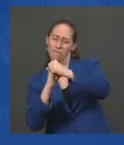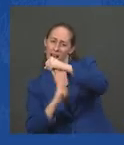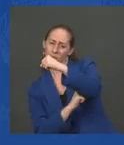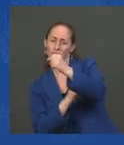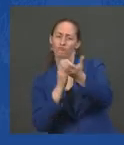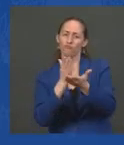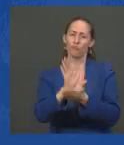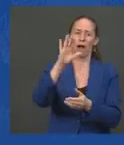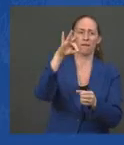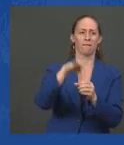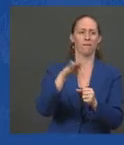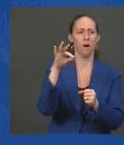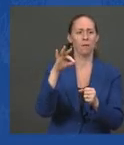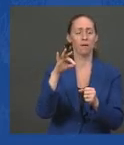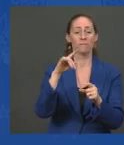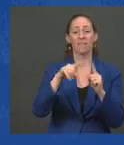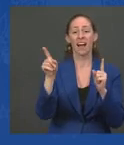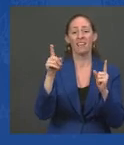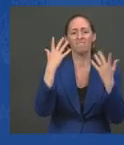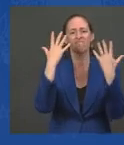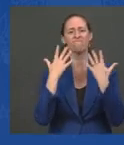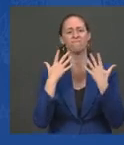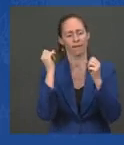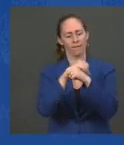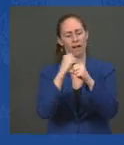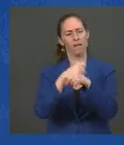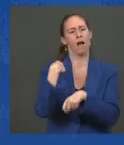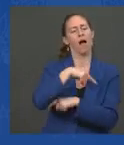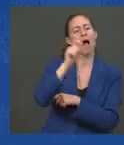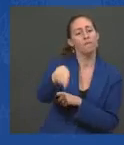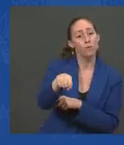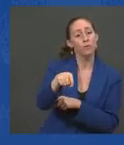we must, and fight we will.